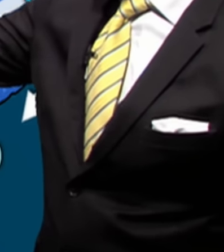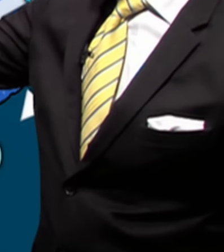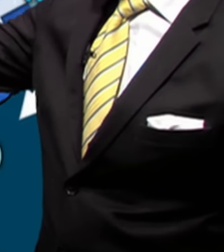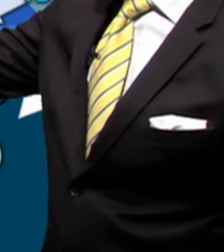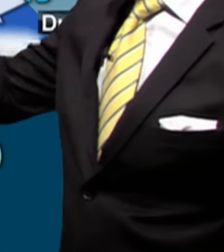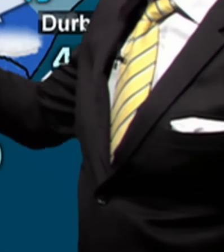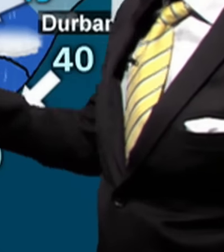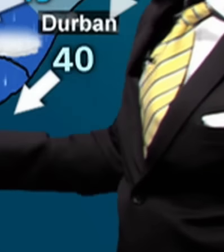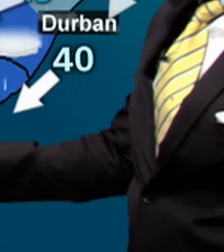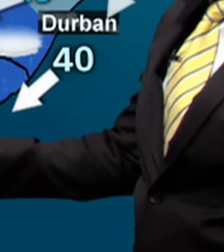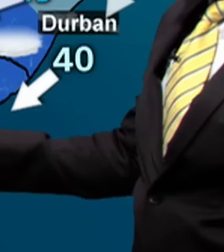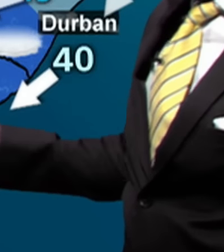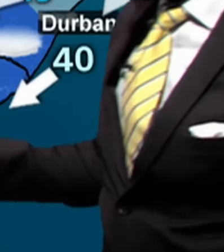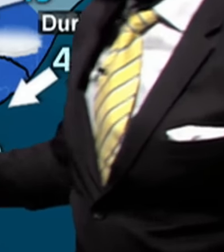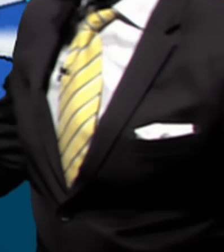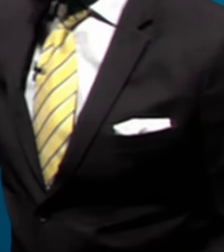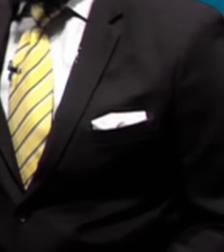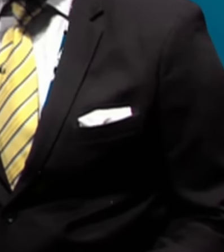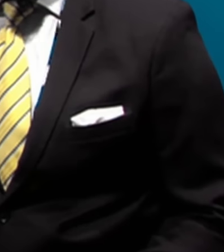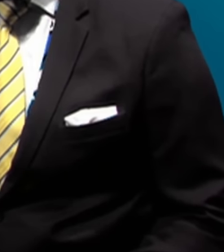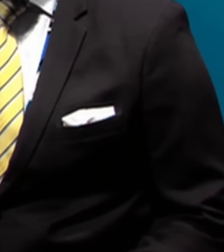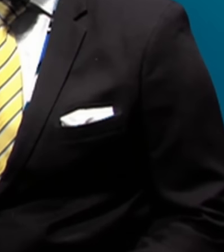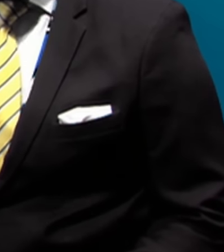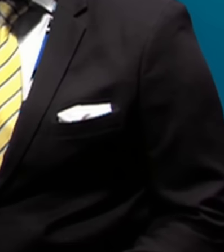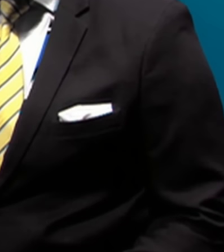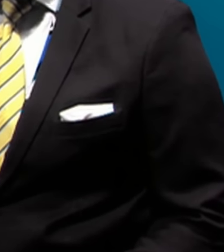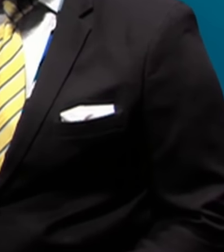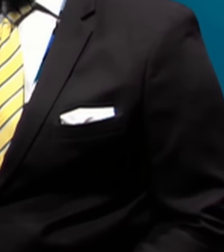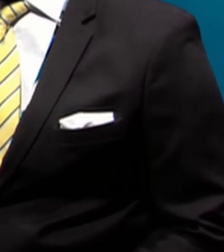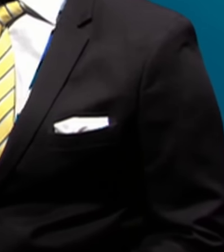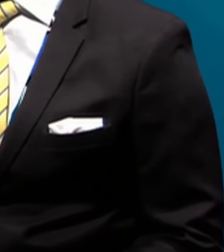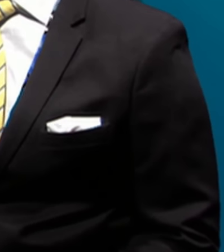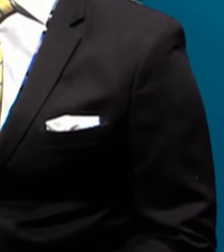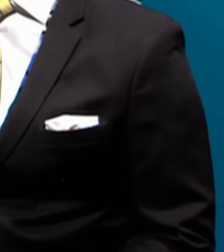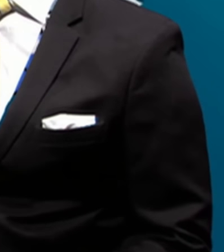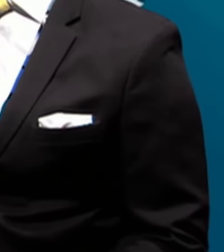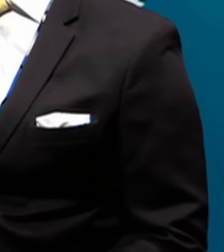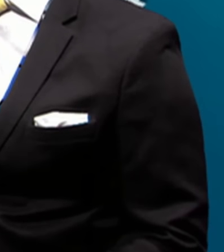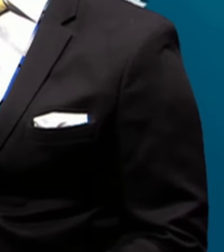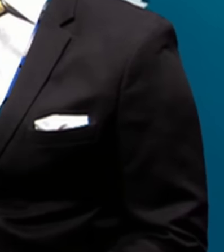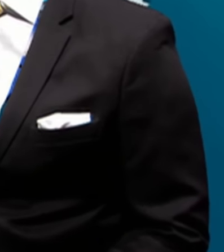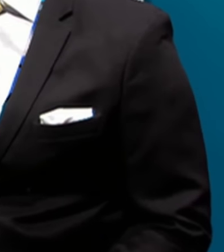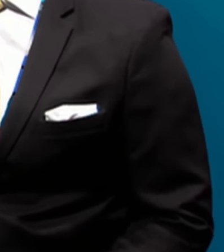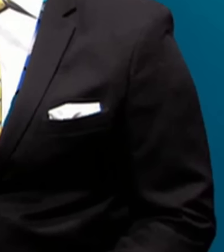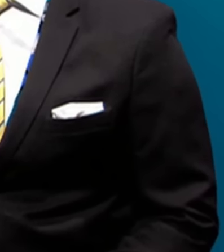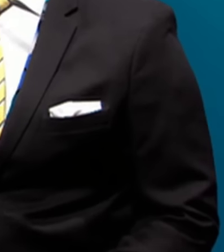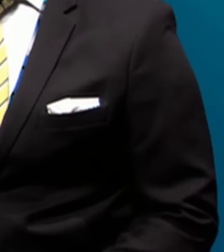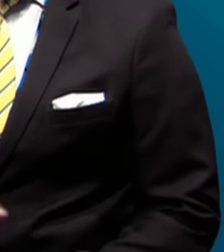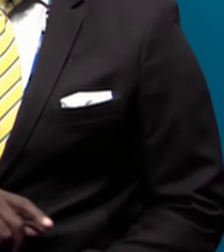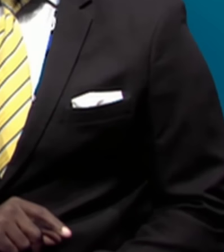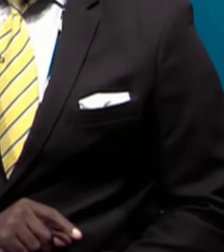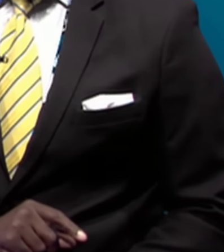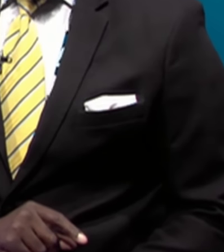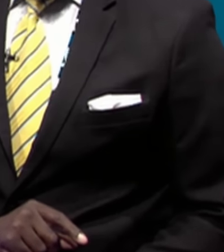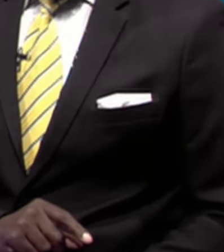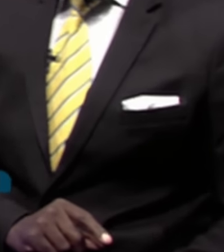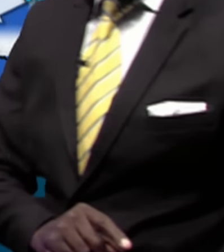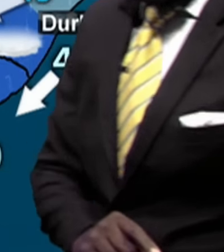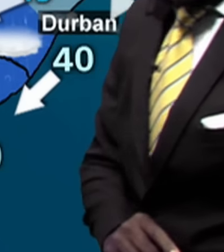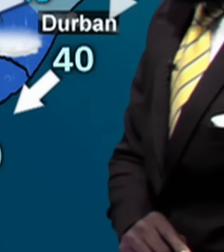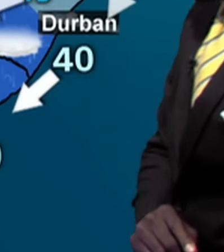tla fitla hona ka mafikeng kapa bothabela o tla jala ka haro kapa bo prima e tla be le fela tse hlakileng pa re shebile hona ka apintene o tla jala ditule tse kgethileng ka haro